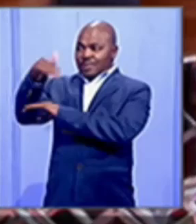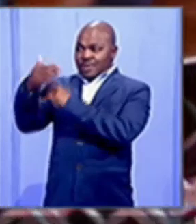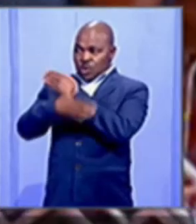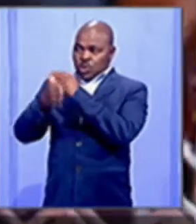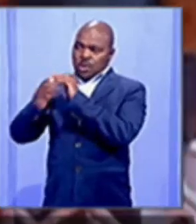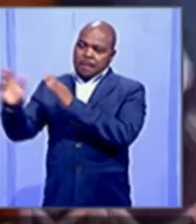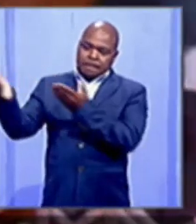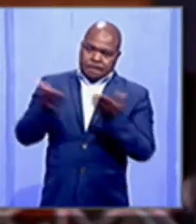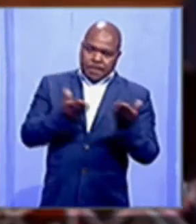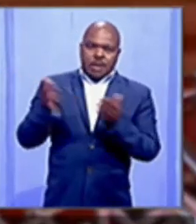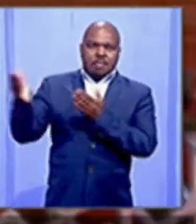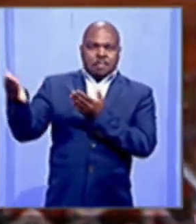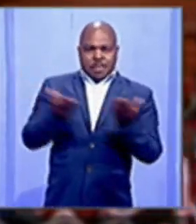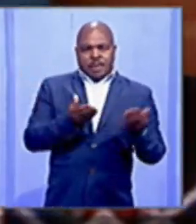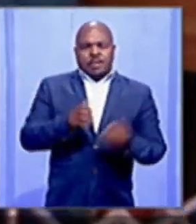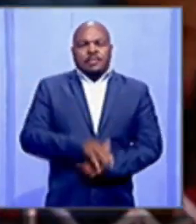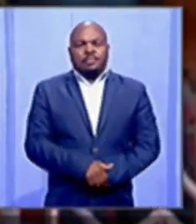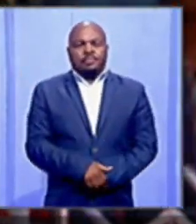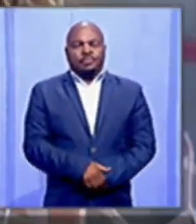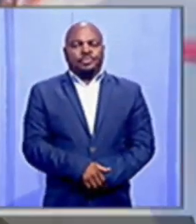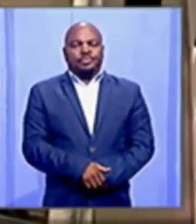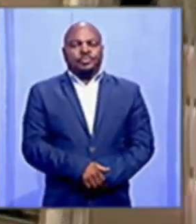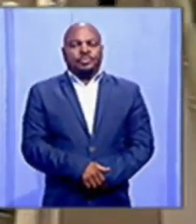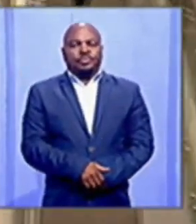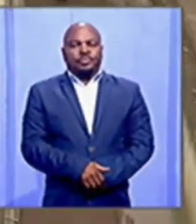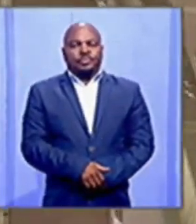dinageng tsa kwa ntle ka nako ya tlhaolele.